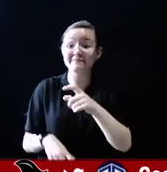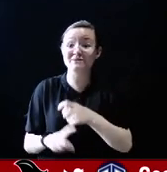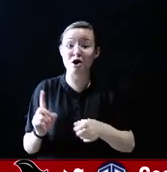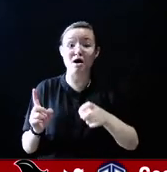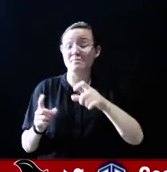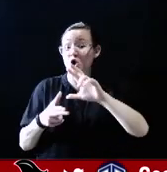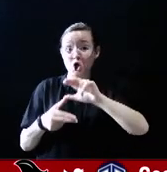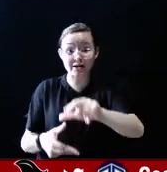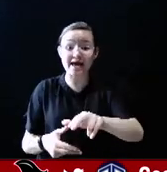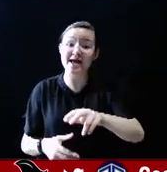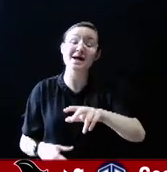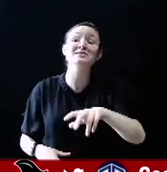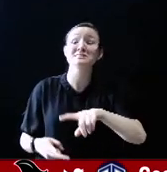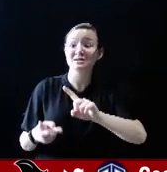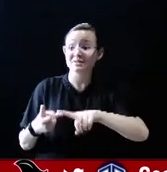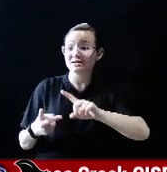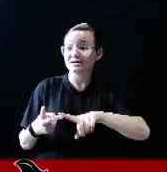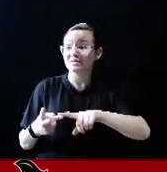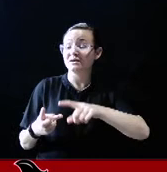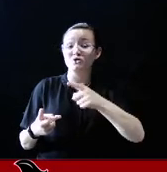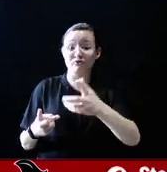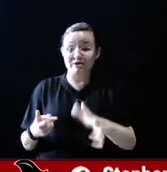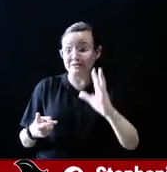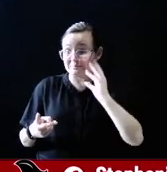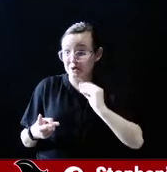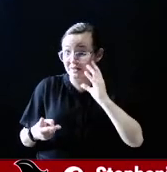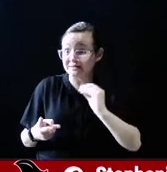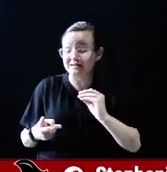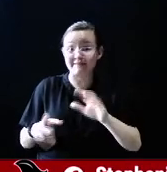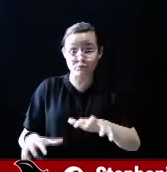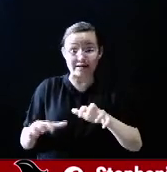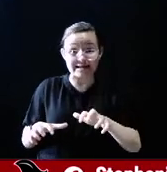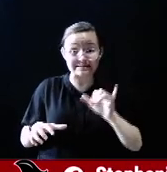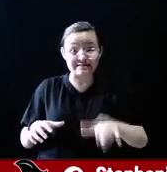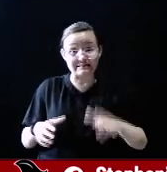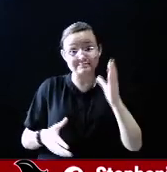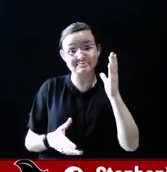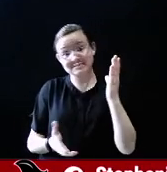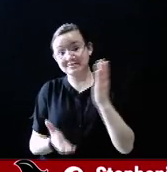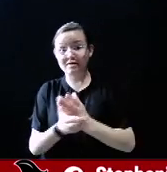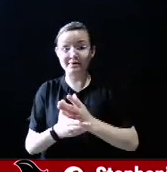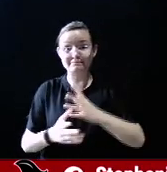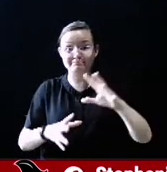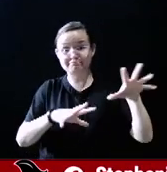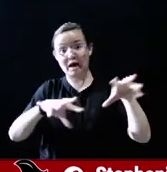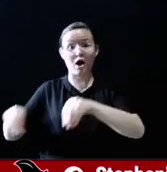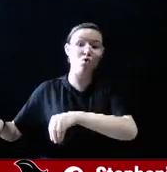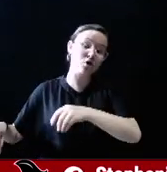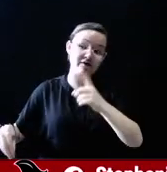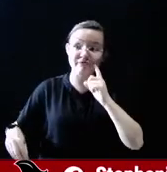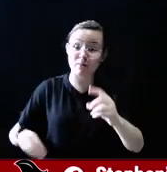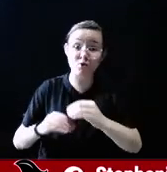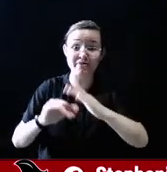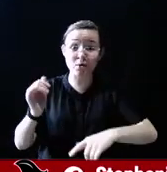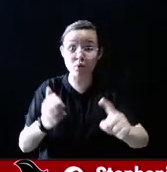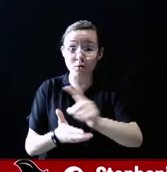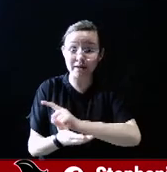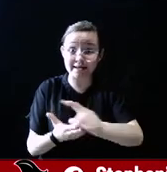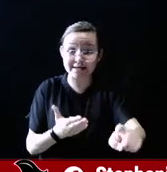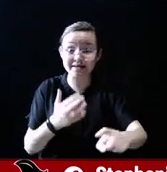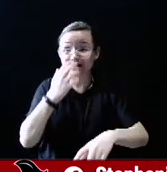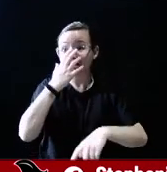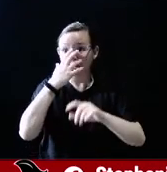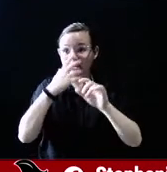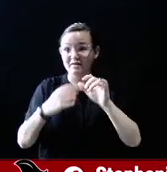depressions and hurricanes. You've experienced a freeze that cut the power off for the entire state for up to a week, challenging our power